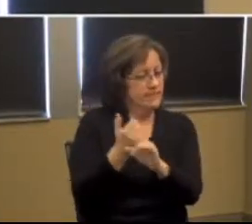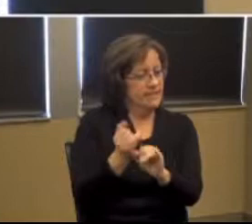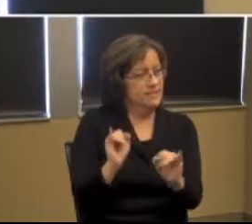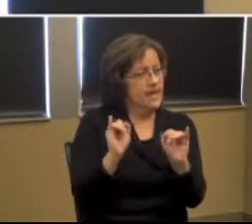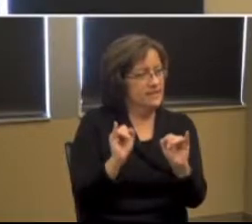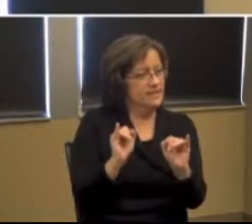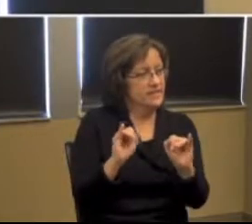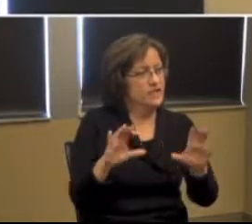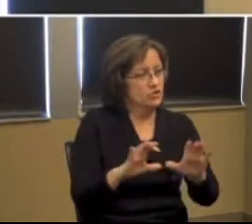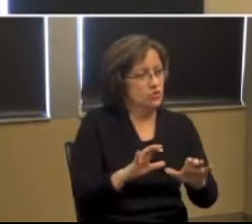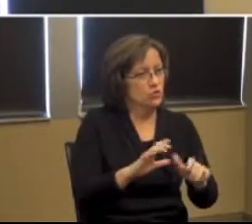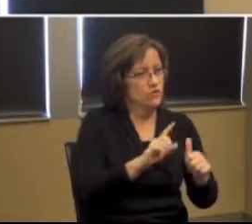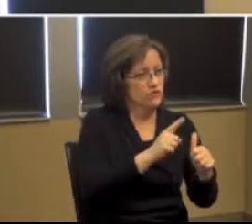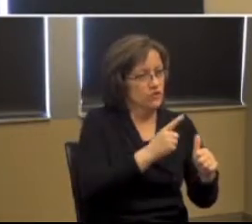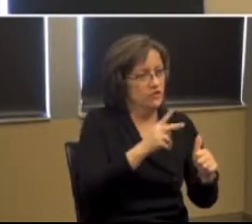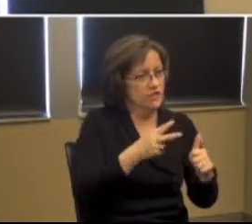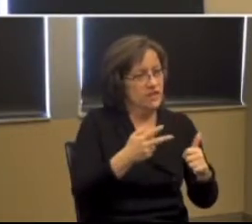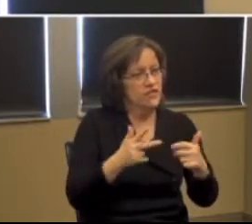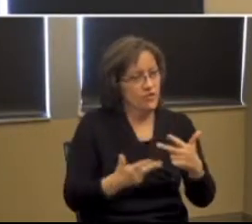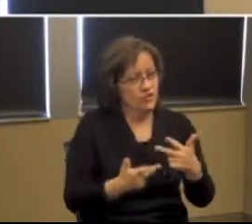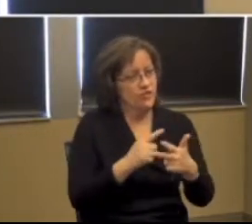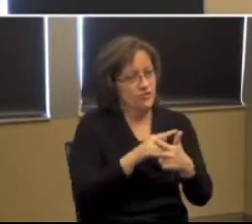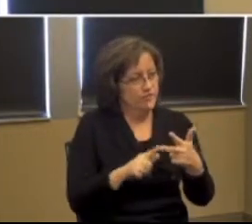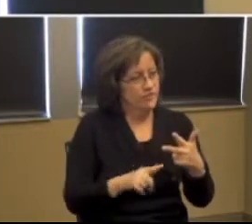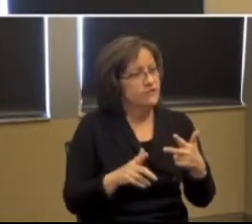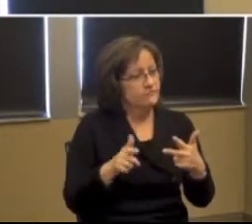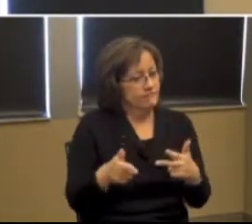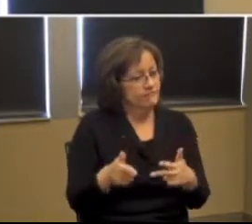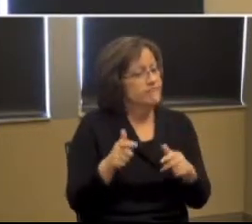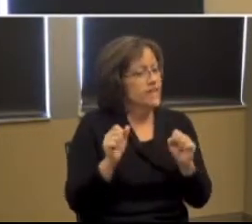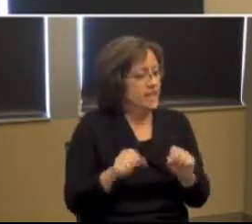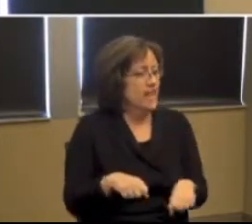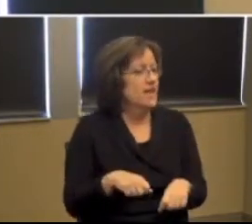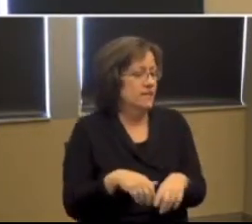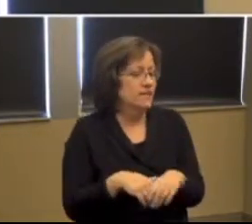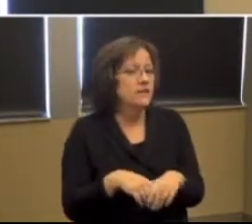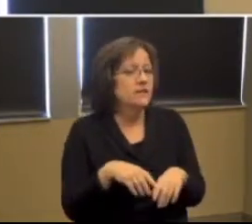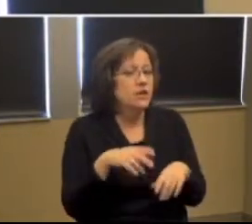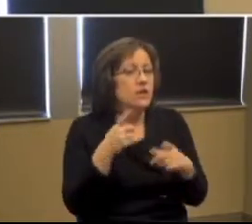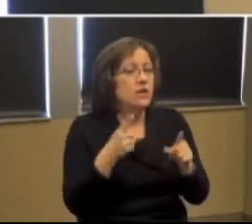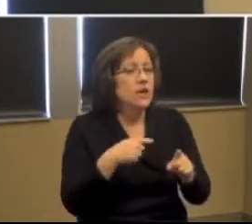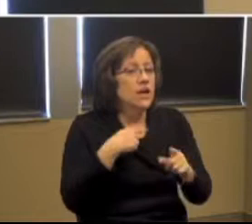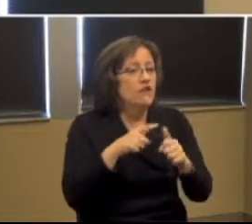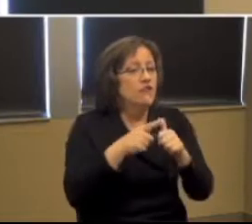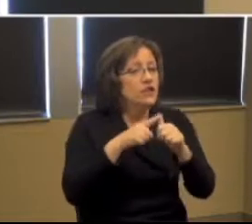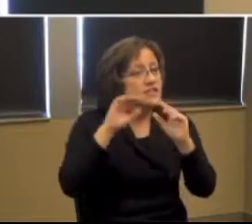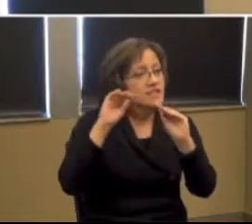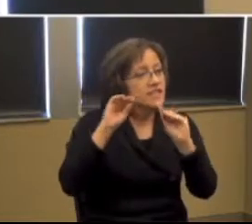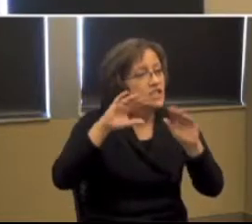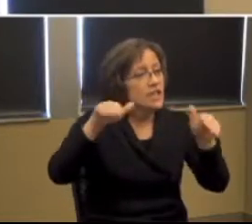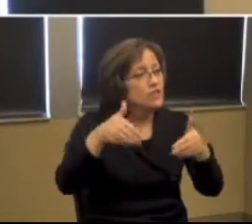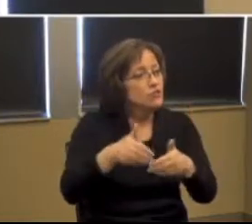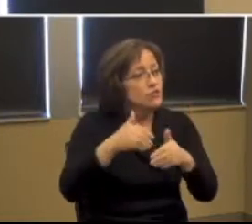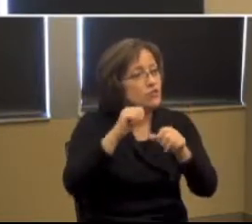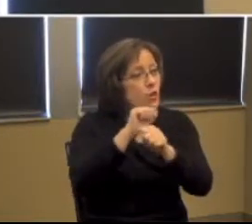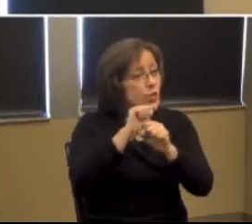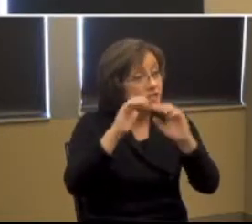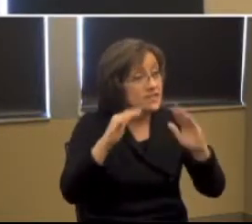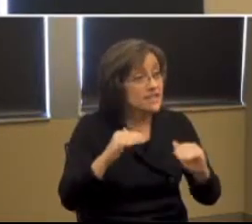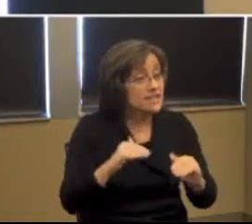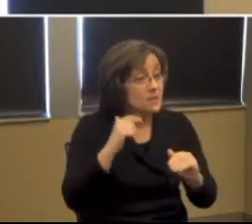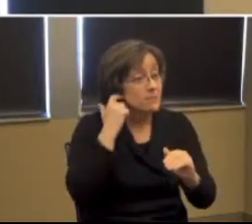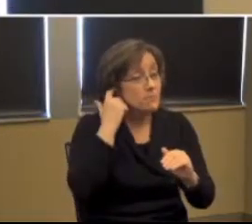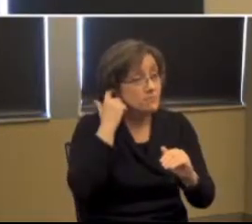activity. And so that's a really good thing to bring up, because the tasks, when I'm first teaching and introducing a work system,